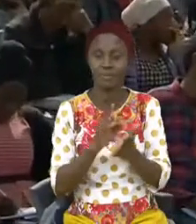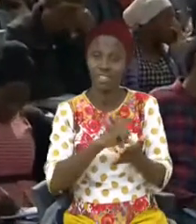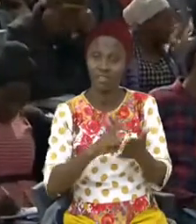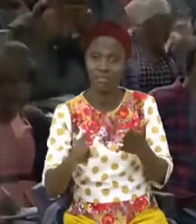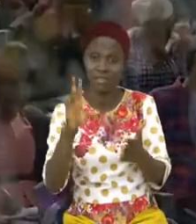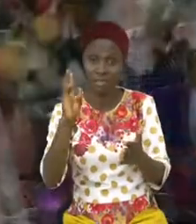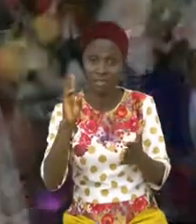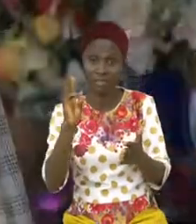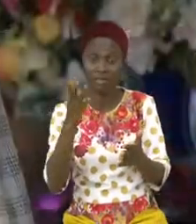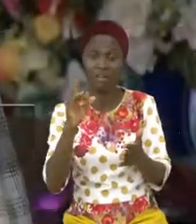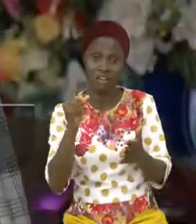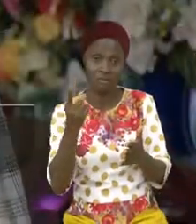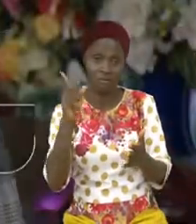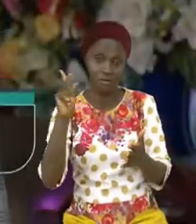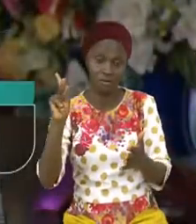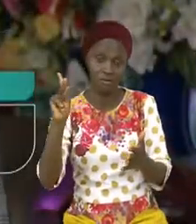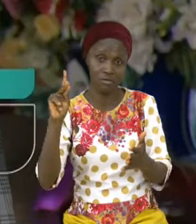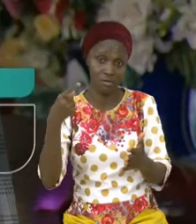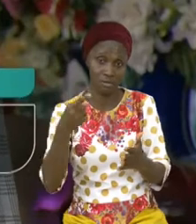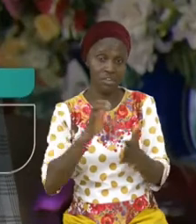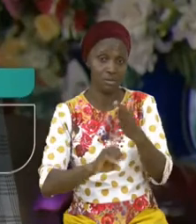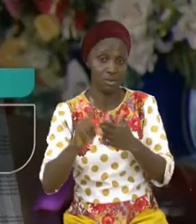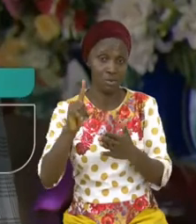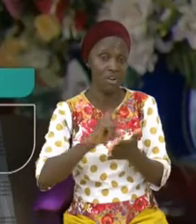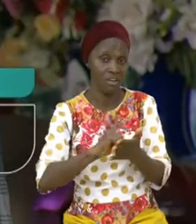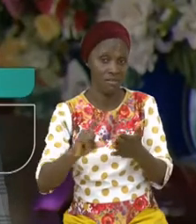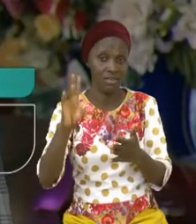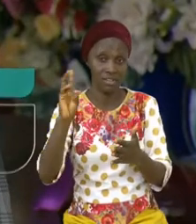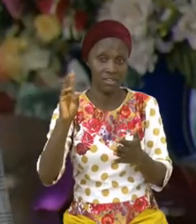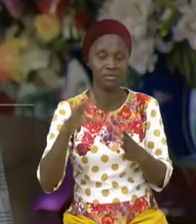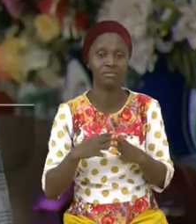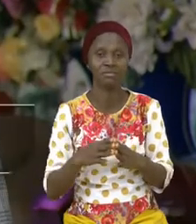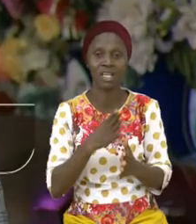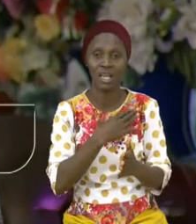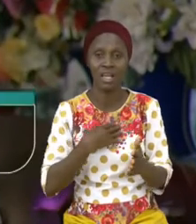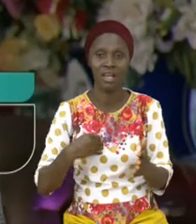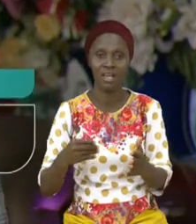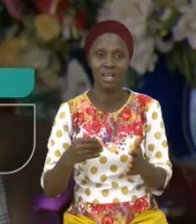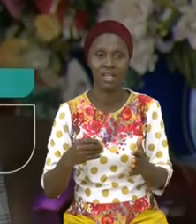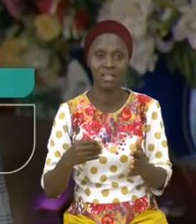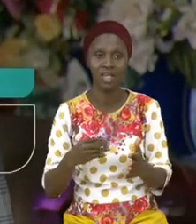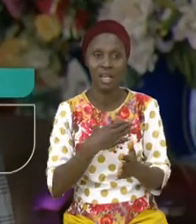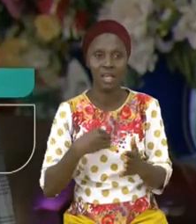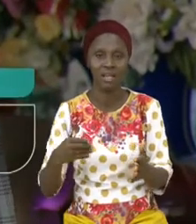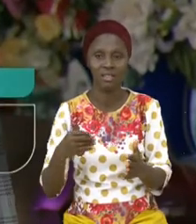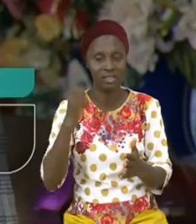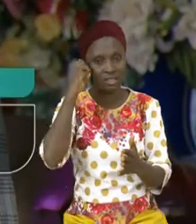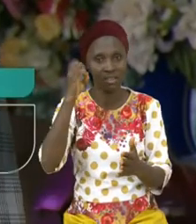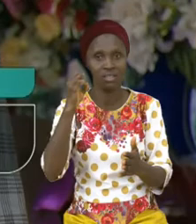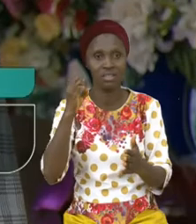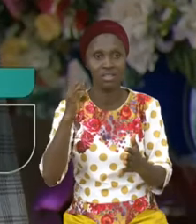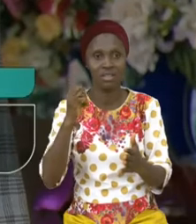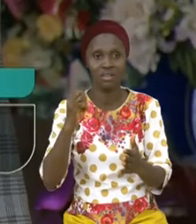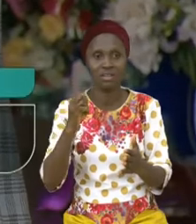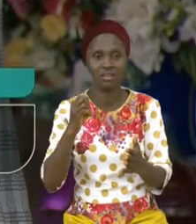there first kings chapter one verse seven and he confessed or job the